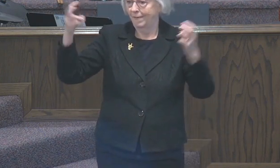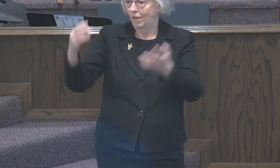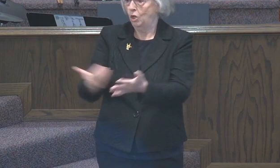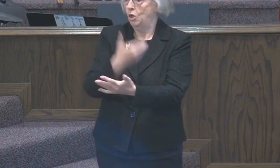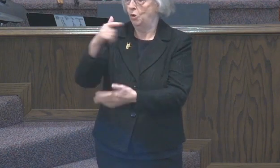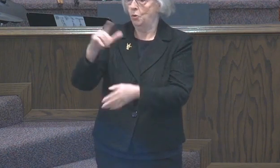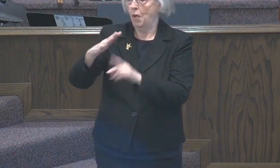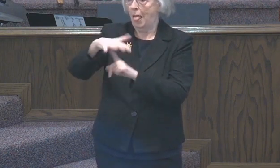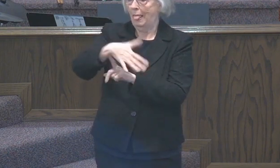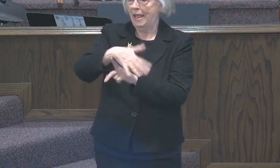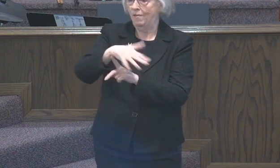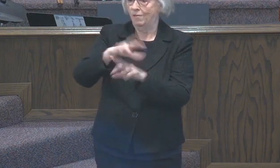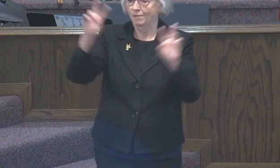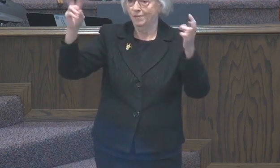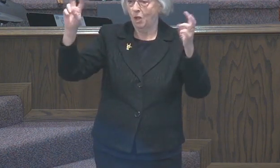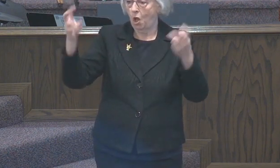I am going to